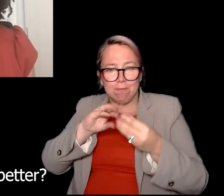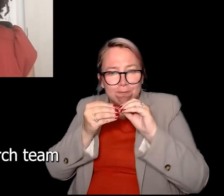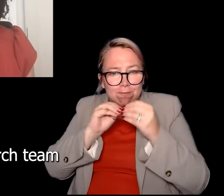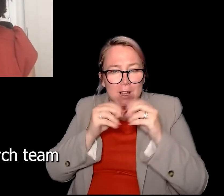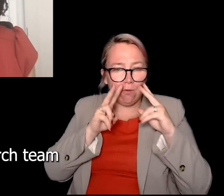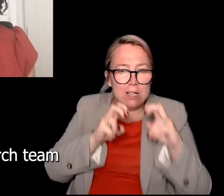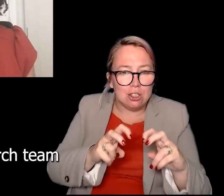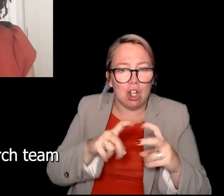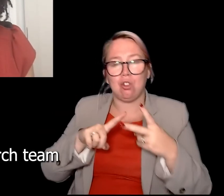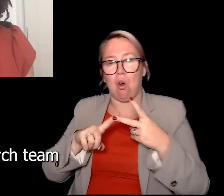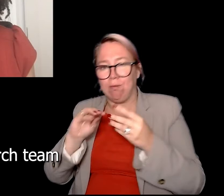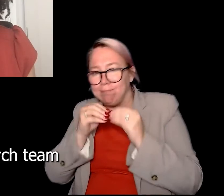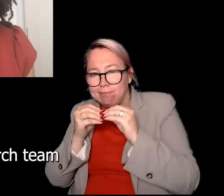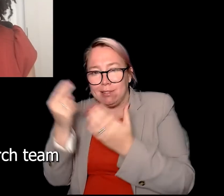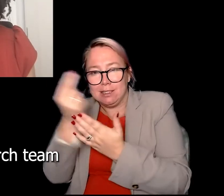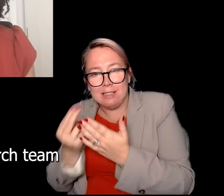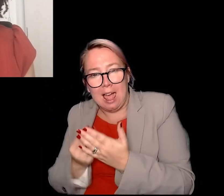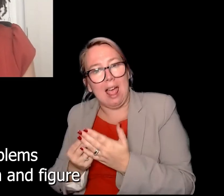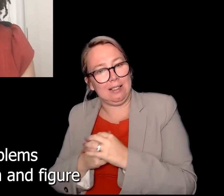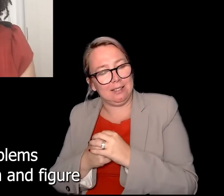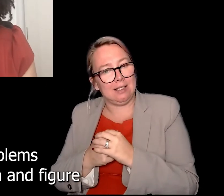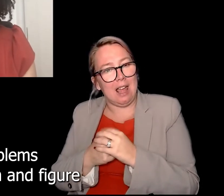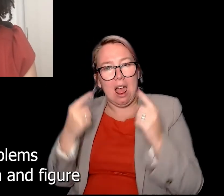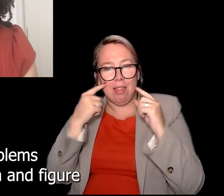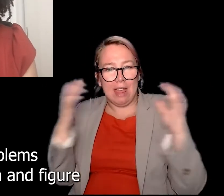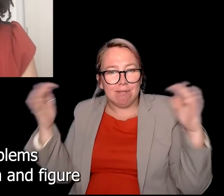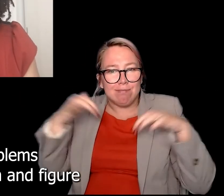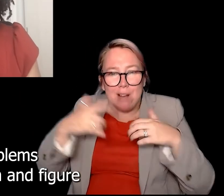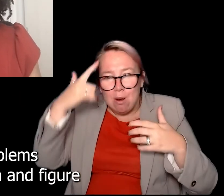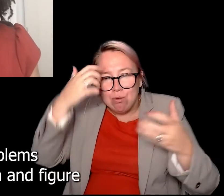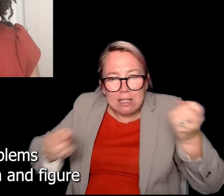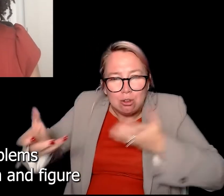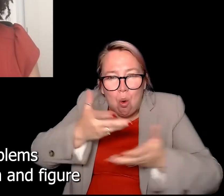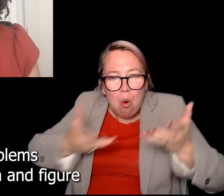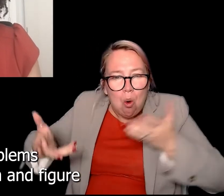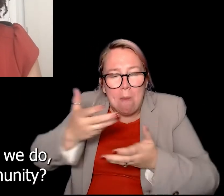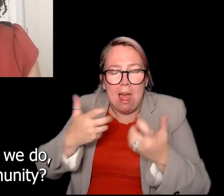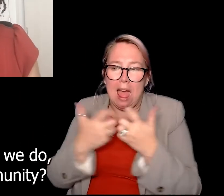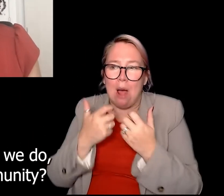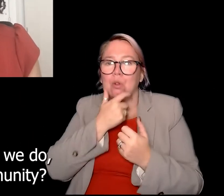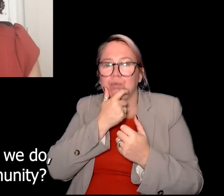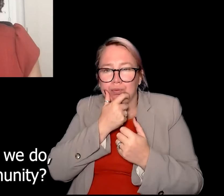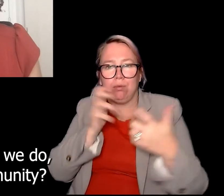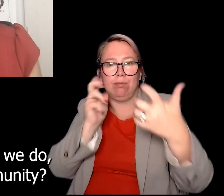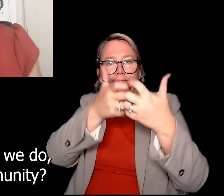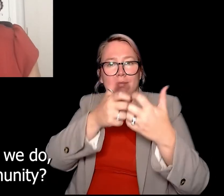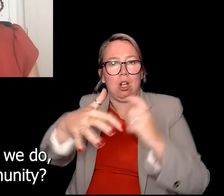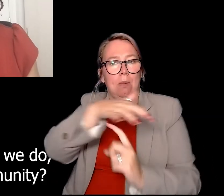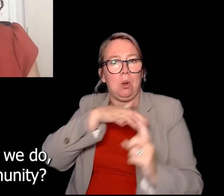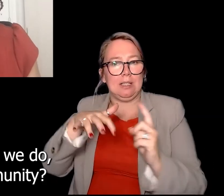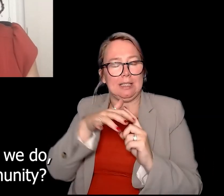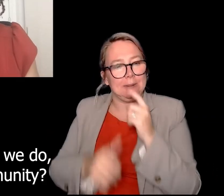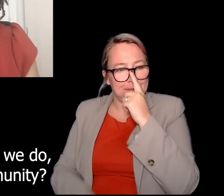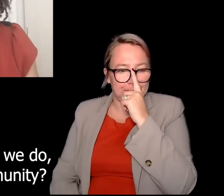product better? Working with our user research team and our design team to really isolate those problems and then lean in and brainstorm and figure out through everything that we do,